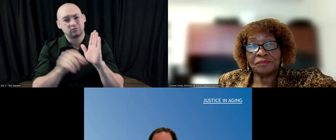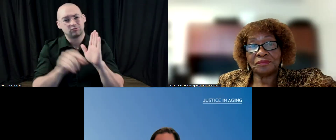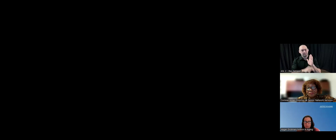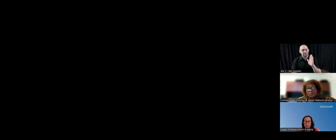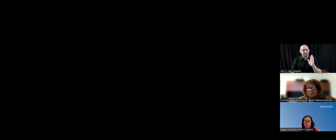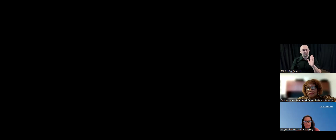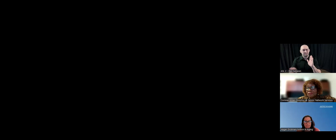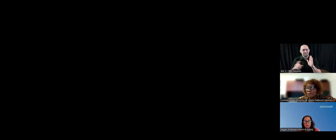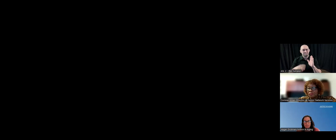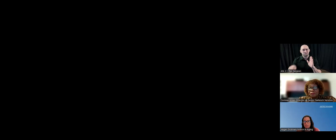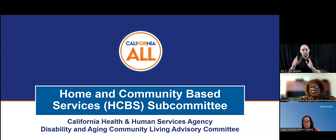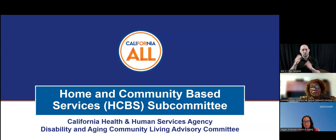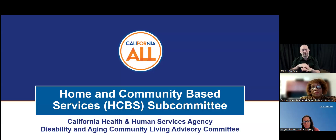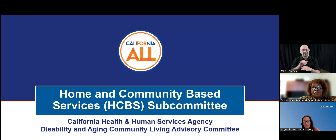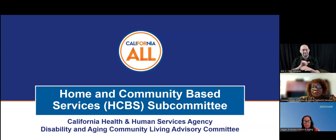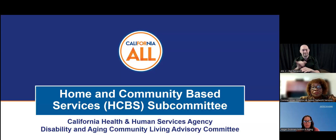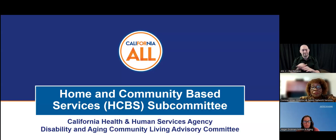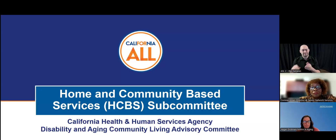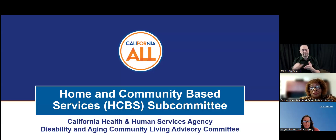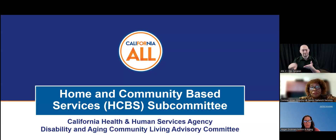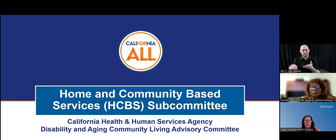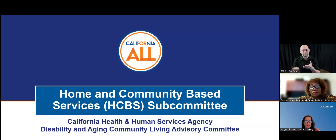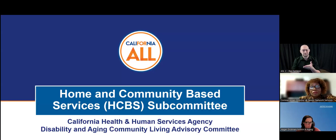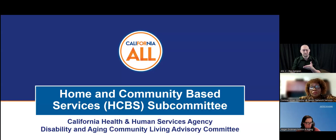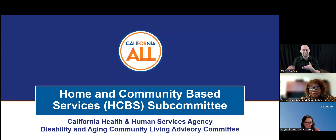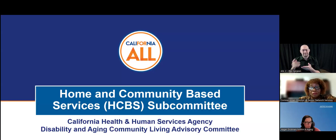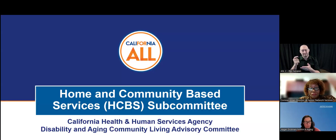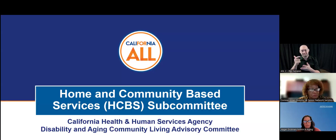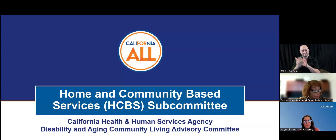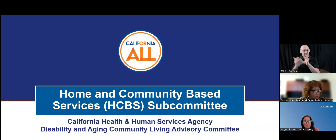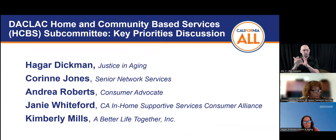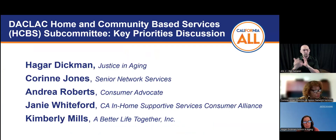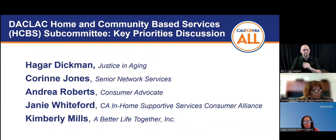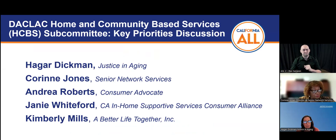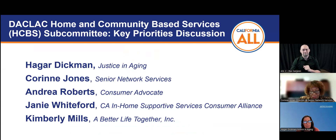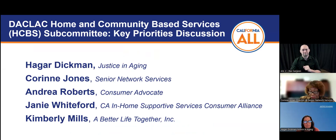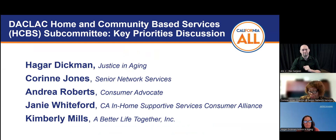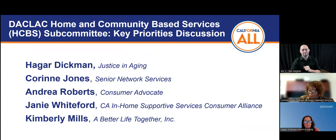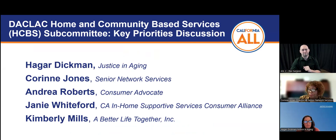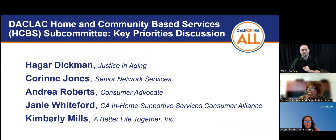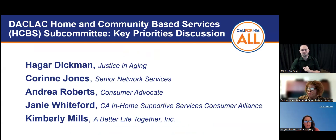same page about the policies, which could be a little weedy and confusing. So I'm going to